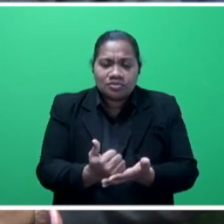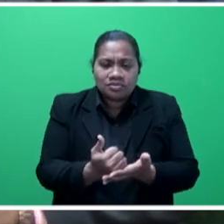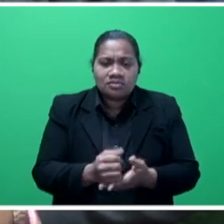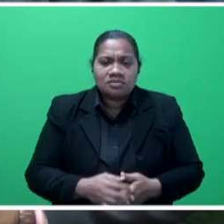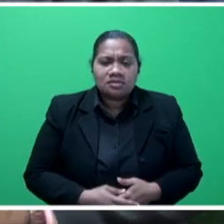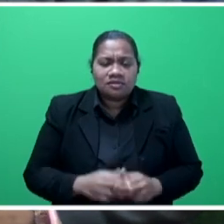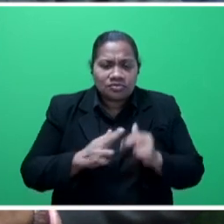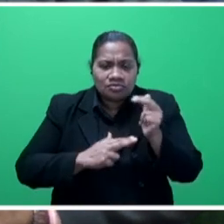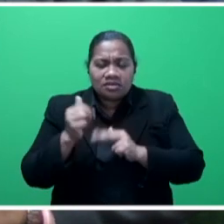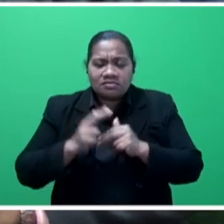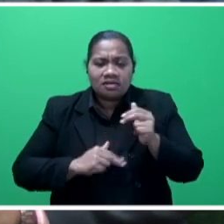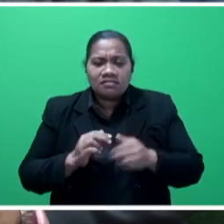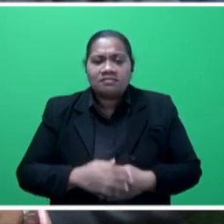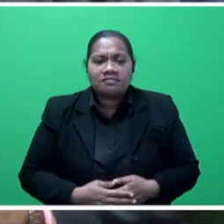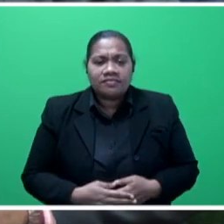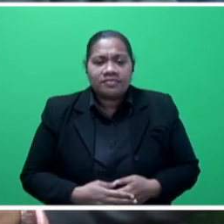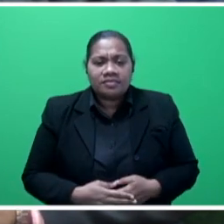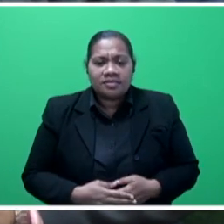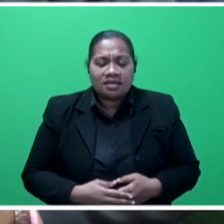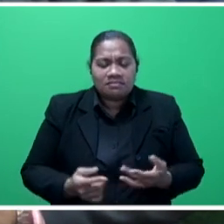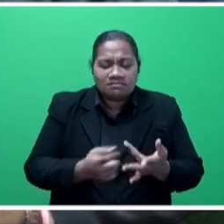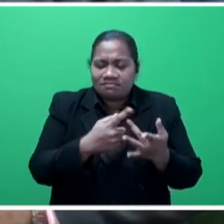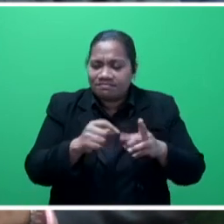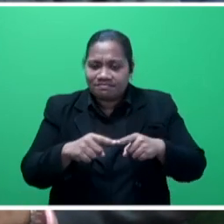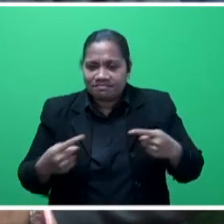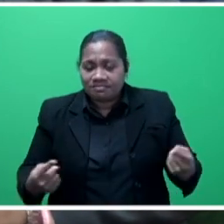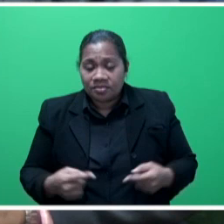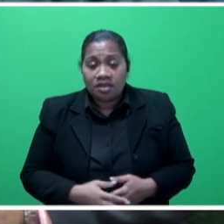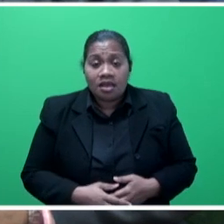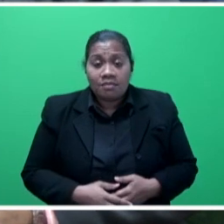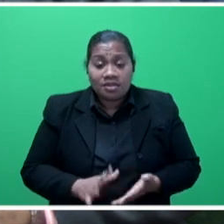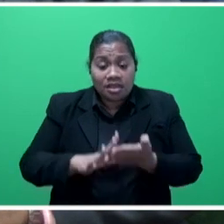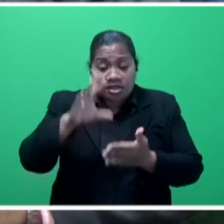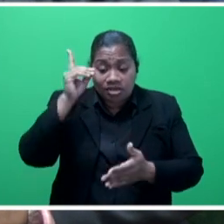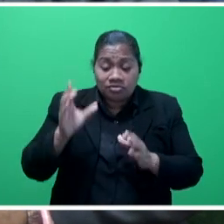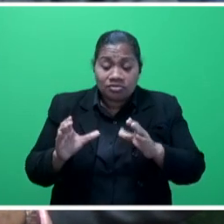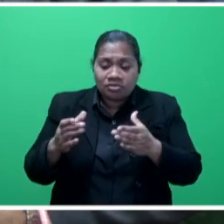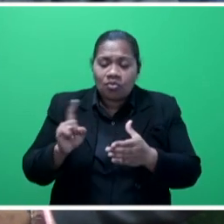costs, amongst other things. Overall, the education sector received a budget of